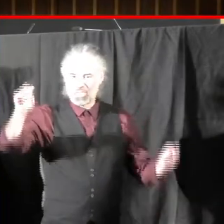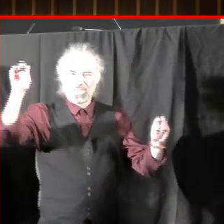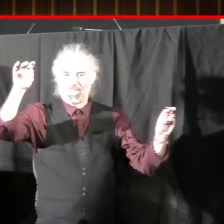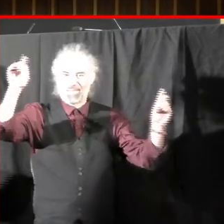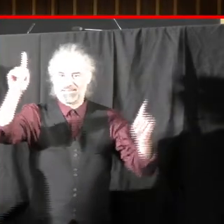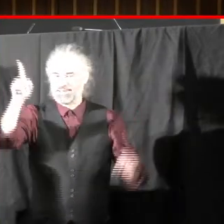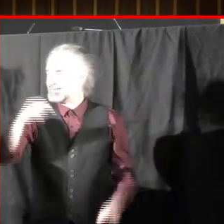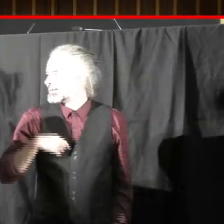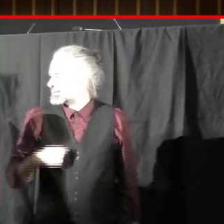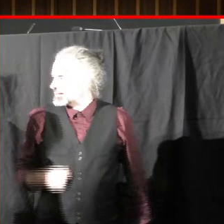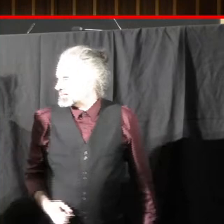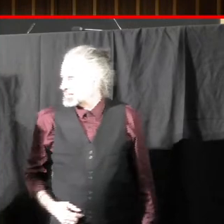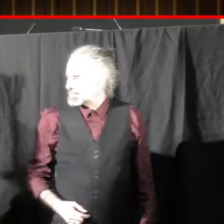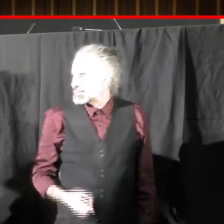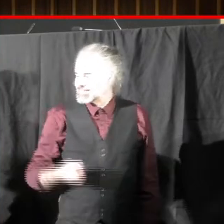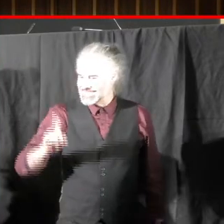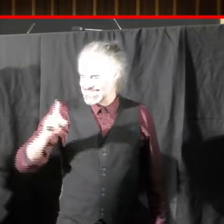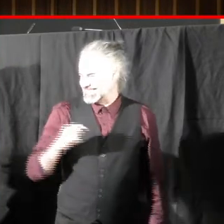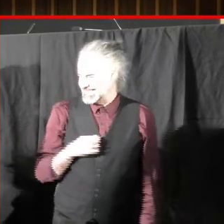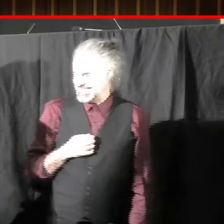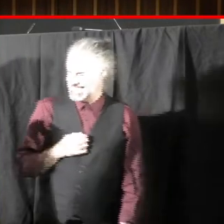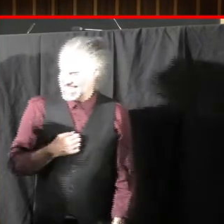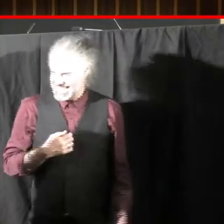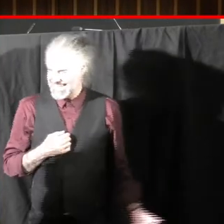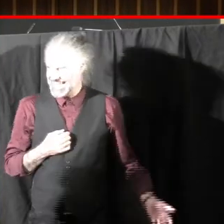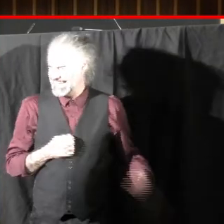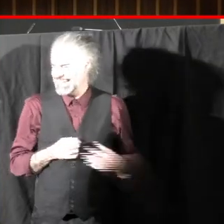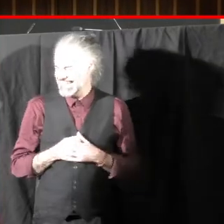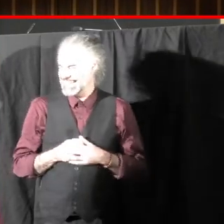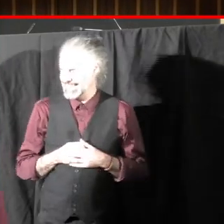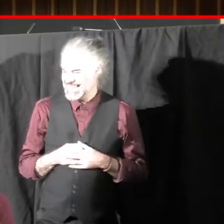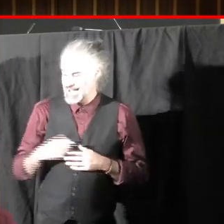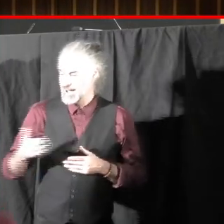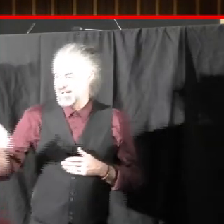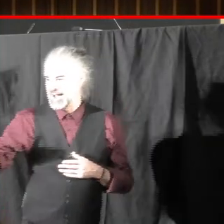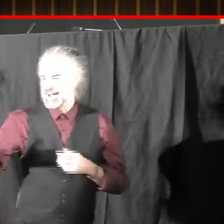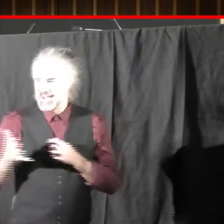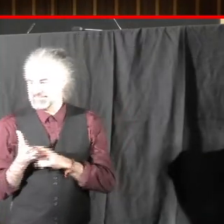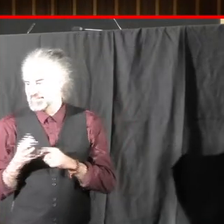of one of Ruby's childhood friends. Did you want to say something?